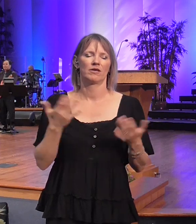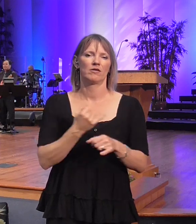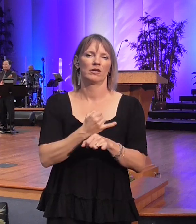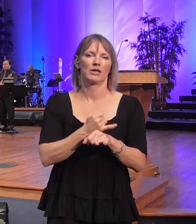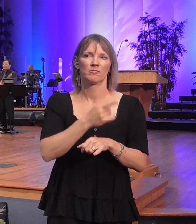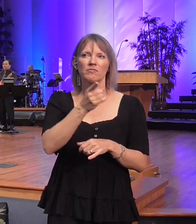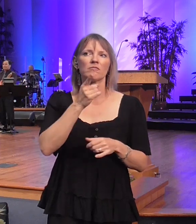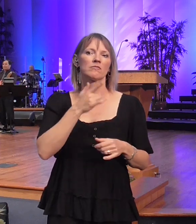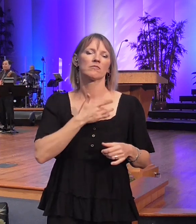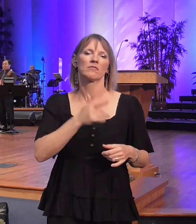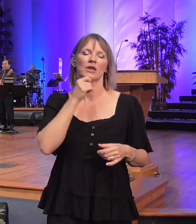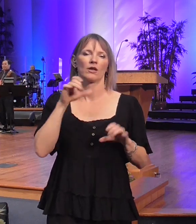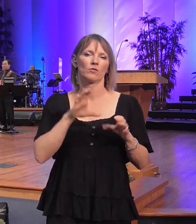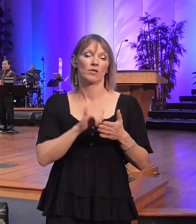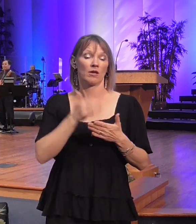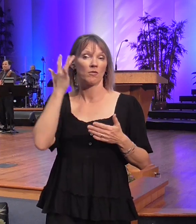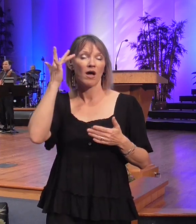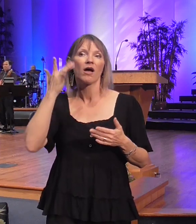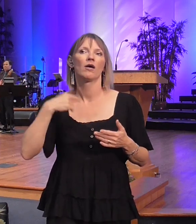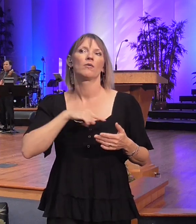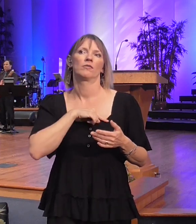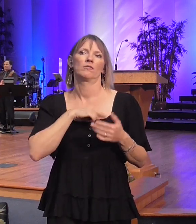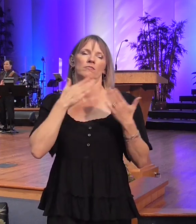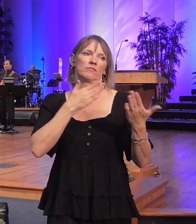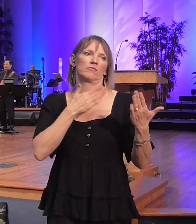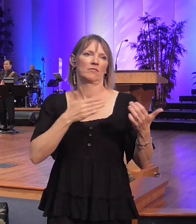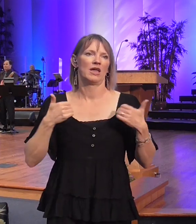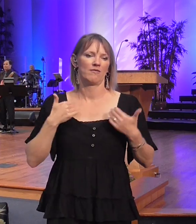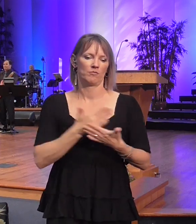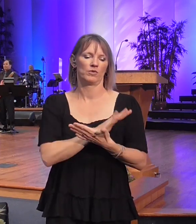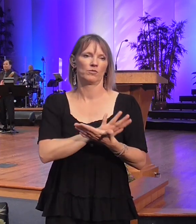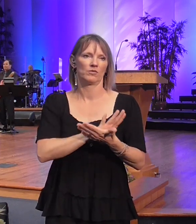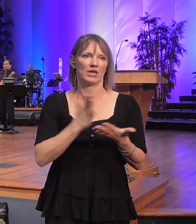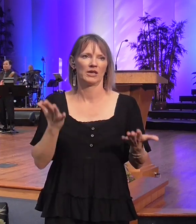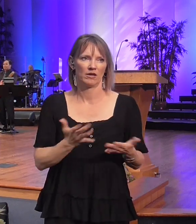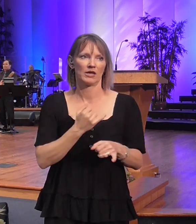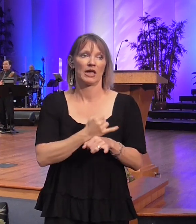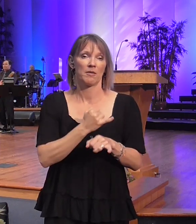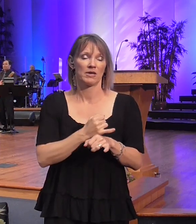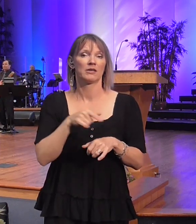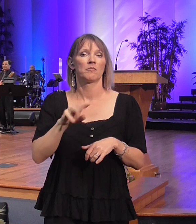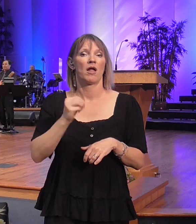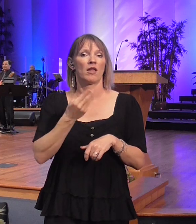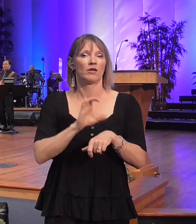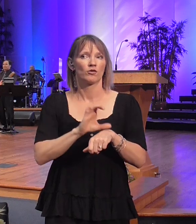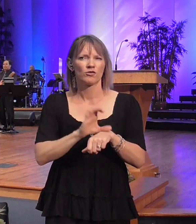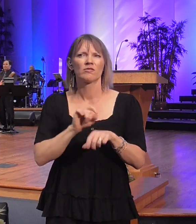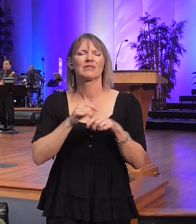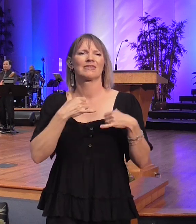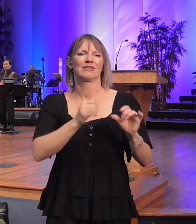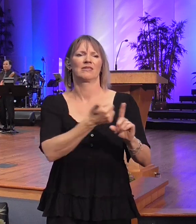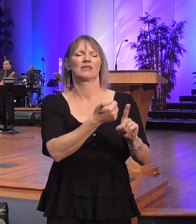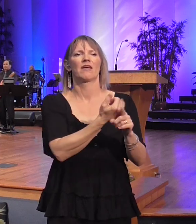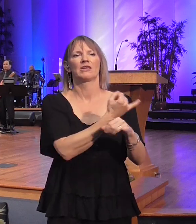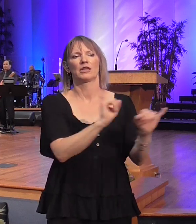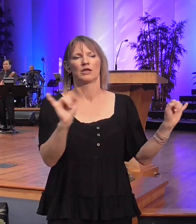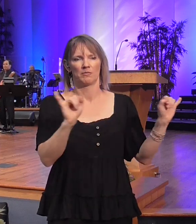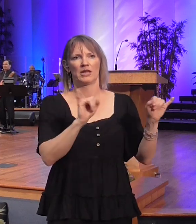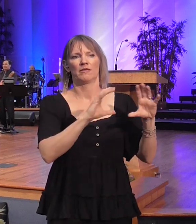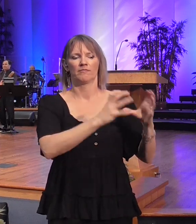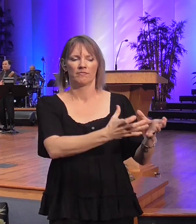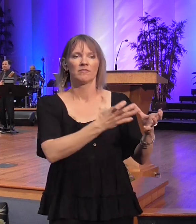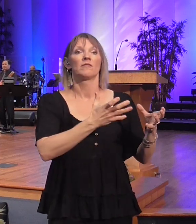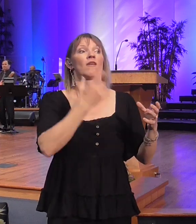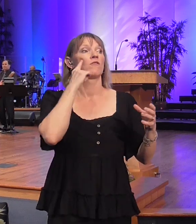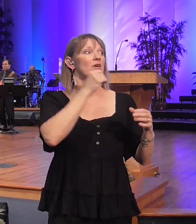get to do it because although we are so grateful to have a preschool here on our campus at Mile High Church, it's still an independent entity as well. And so to be able to have the staff here, who